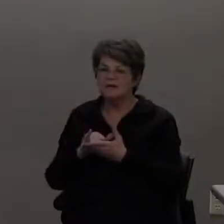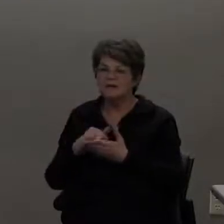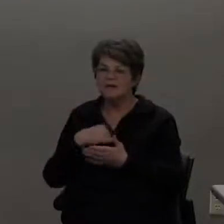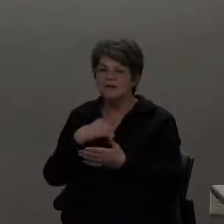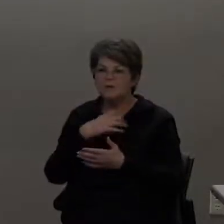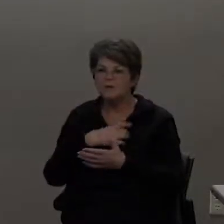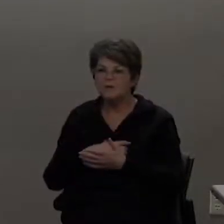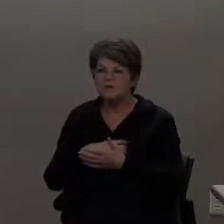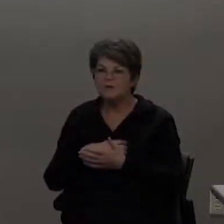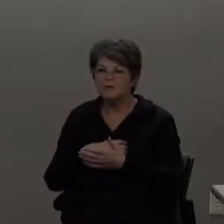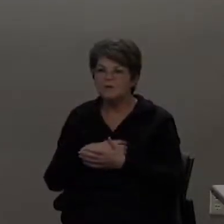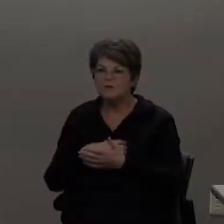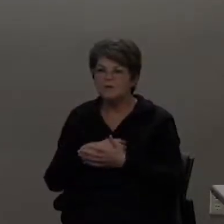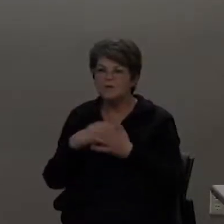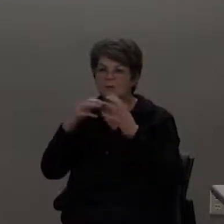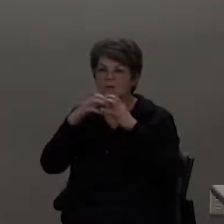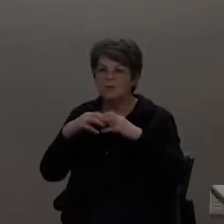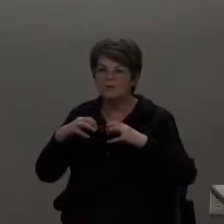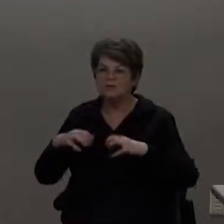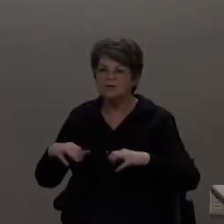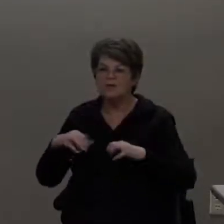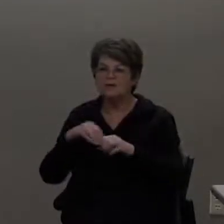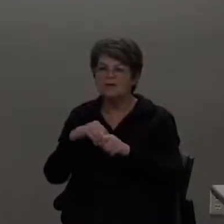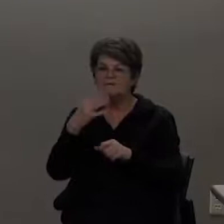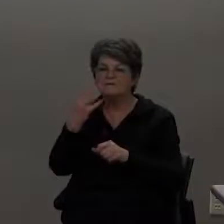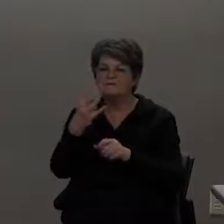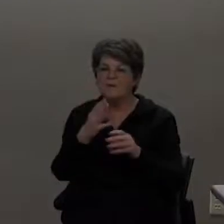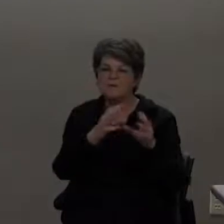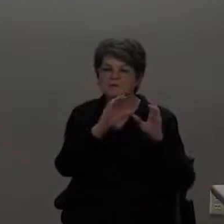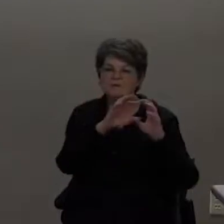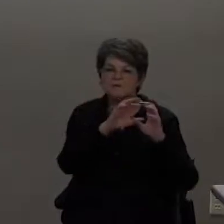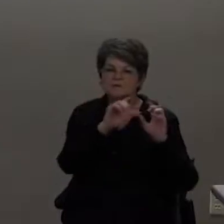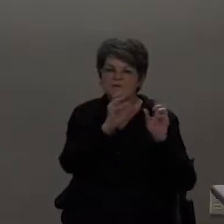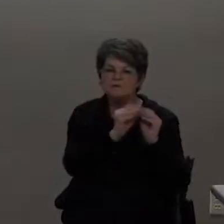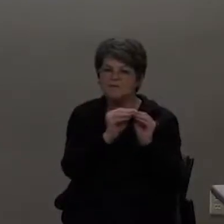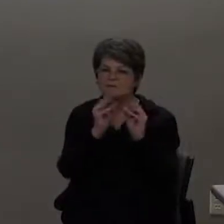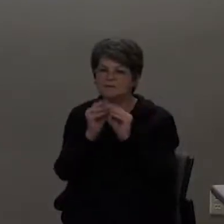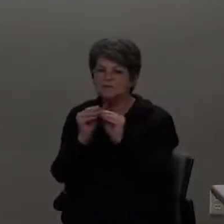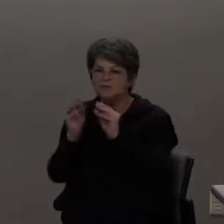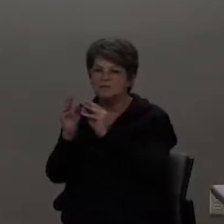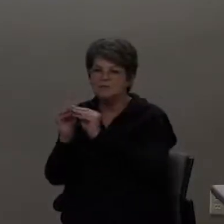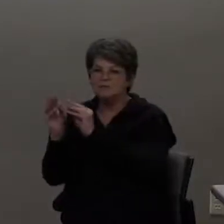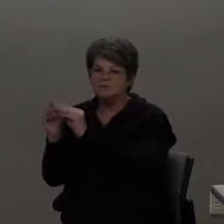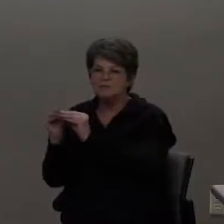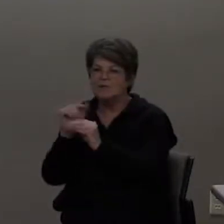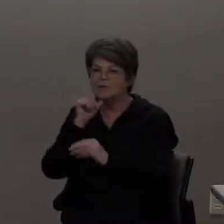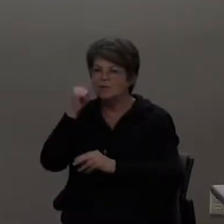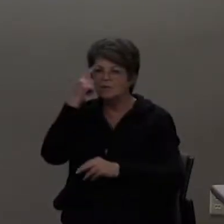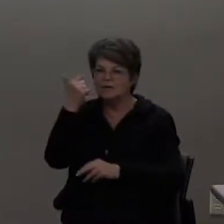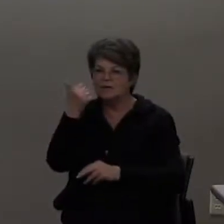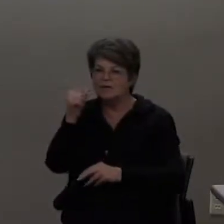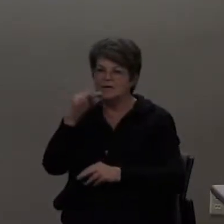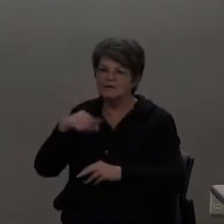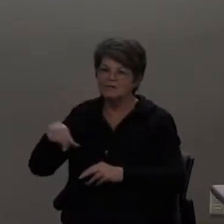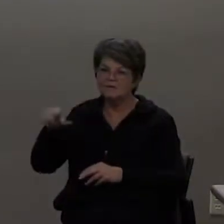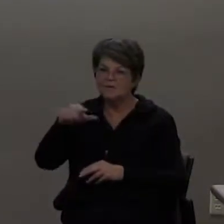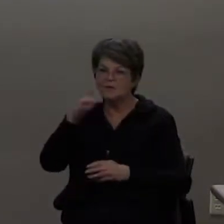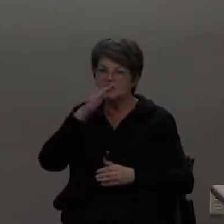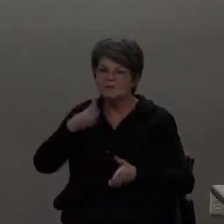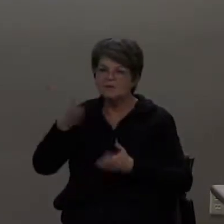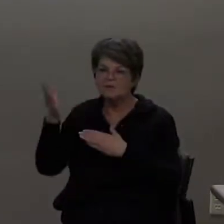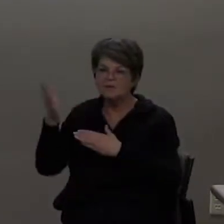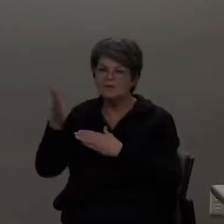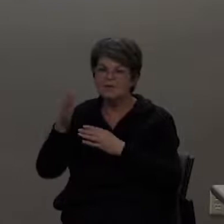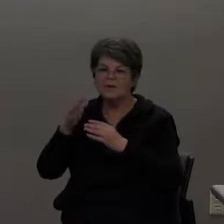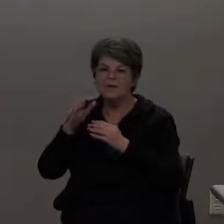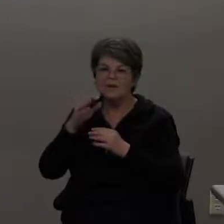wish it had been so we had it broken down in about 4 sessions. But I don't think that any of us here will take away more than